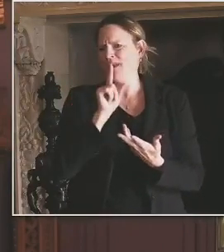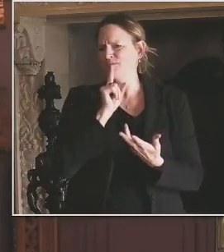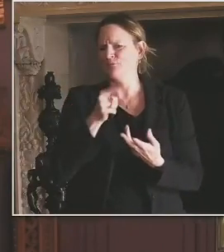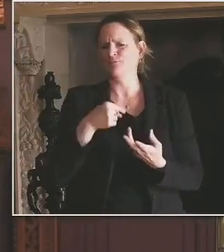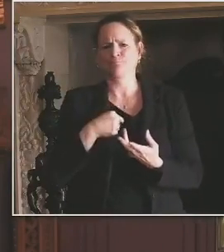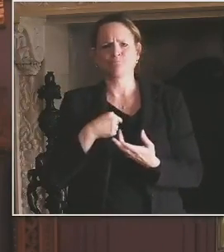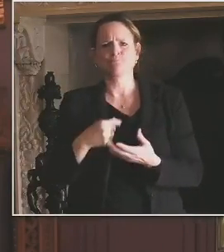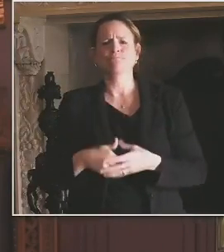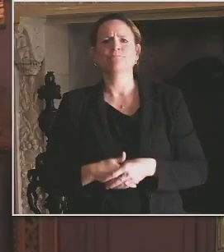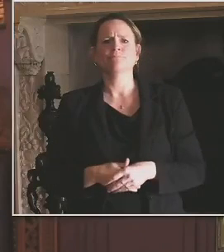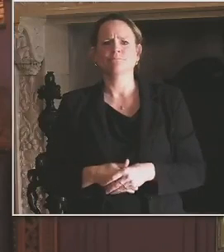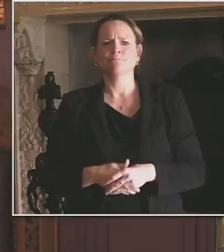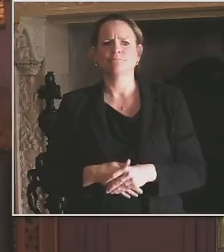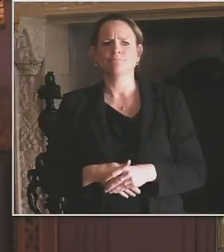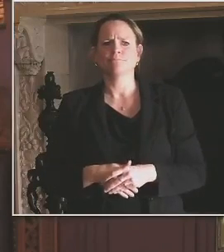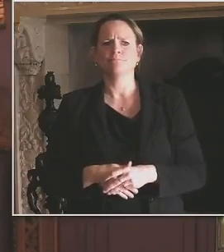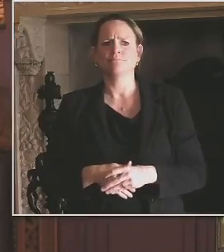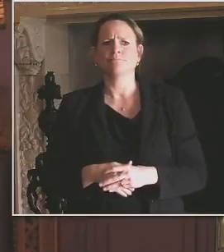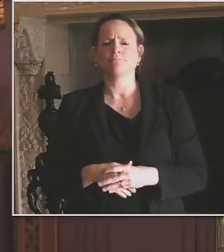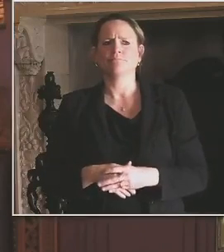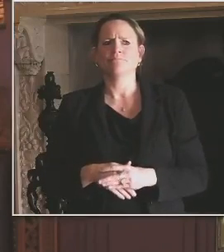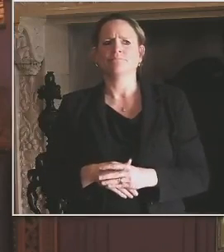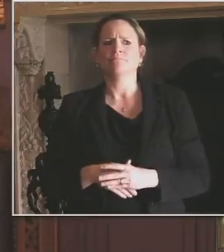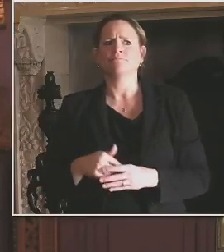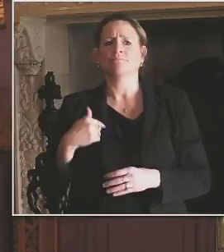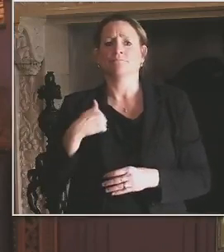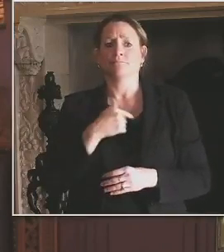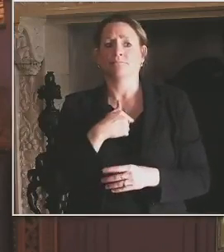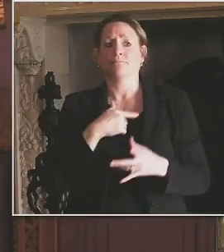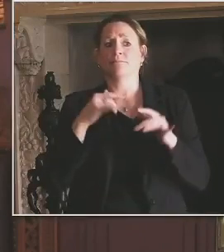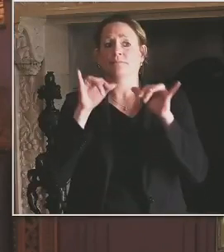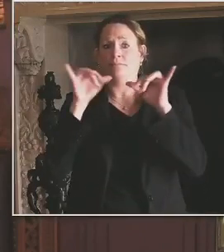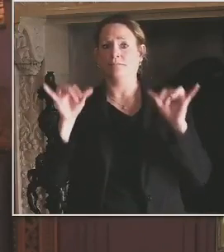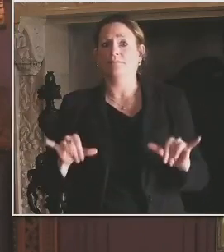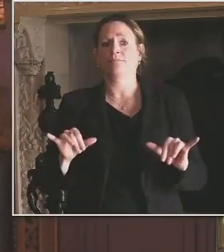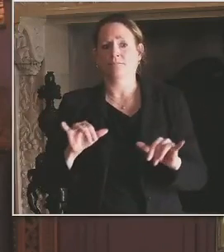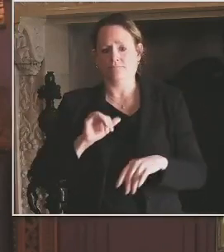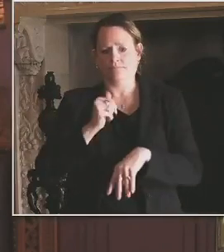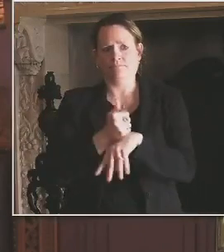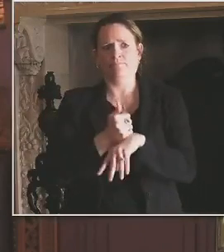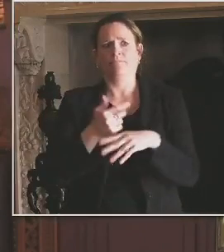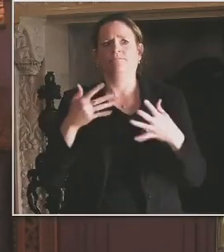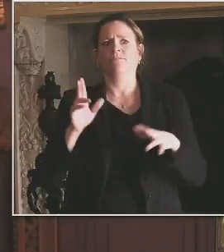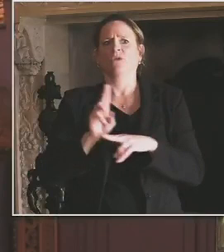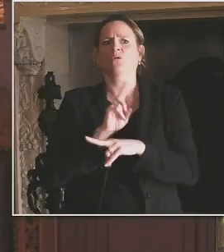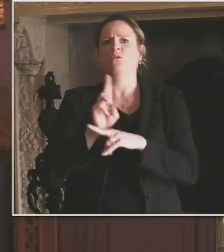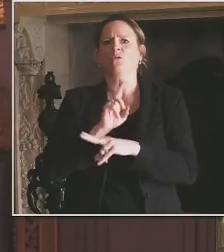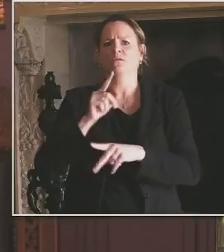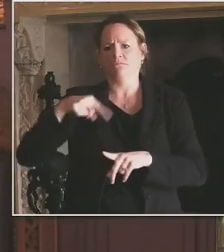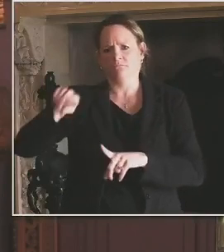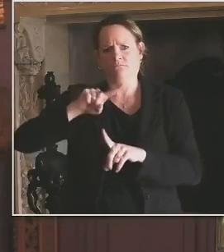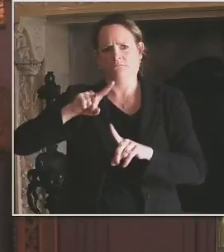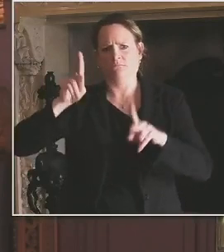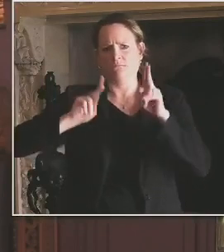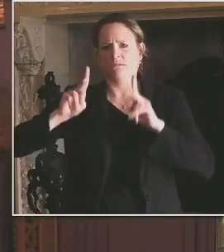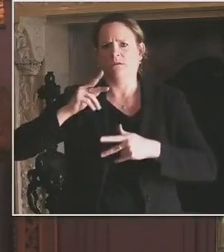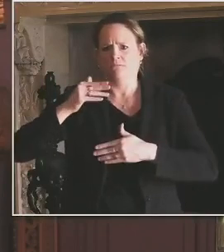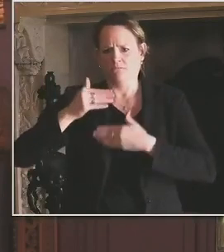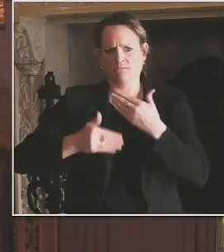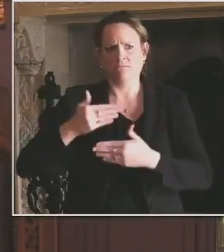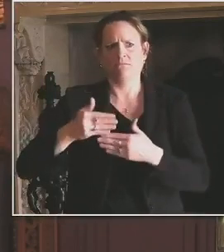takes human beings and an organization in order to physically do that. And second of